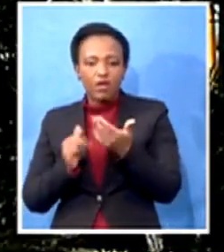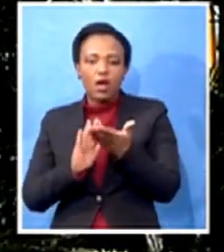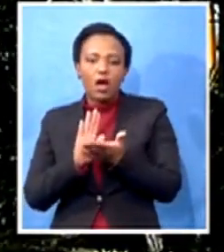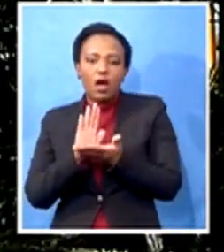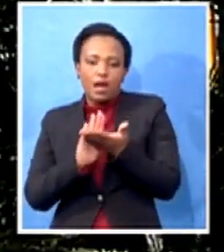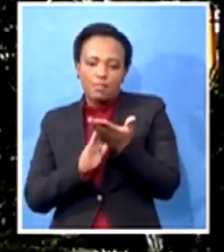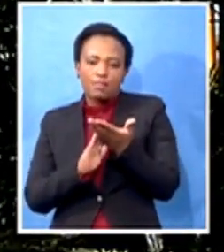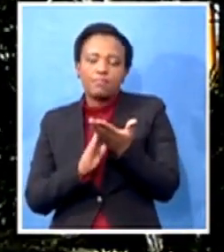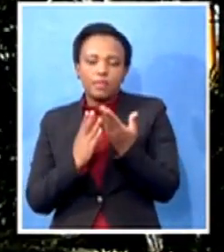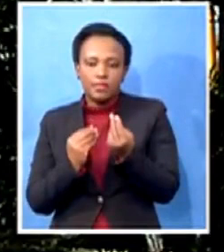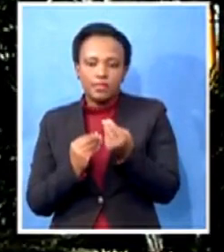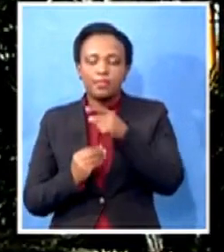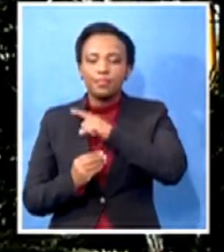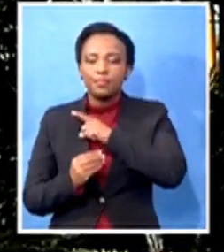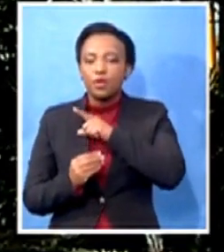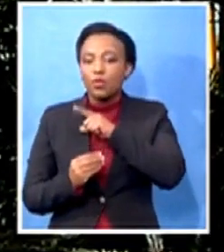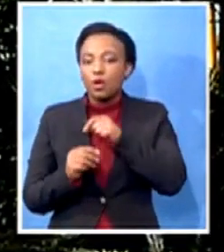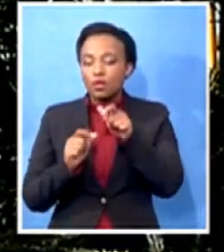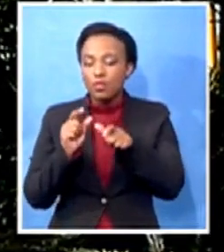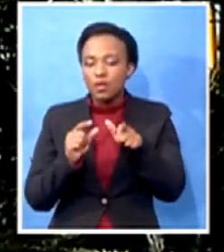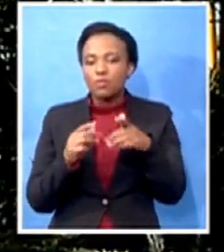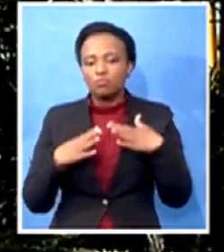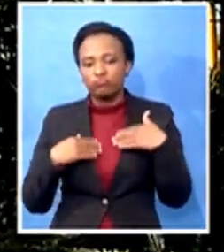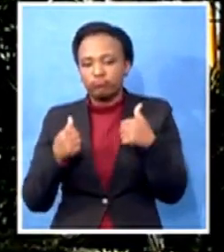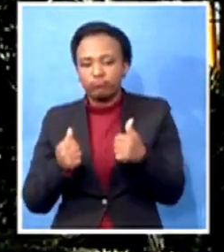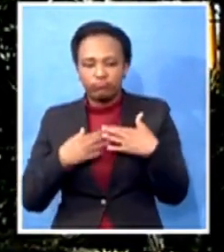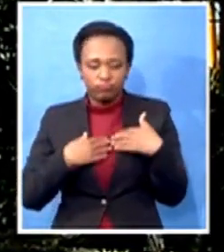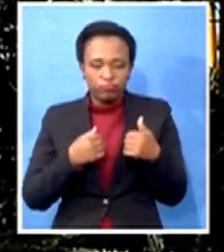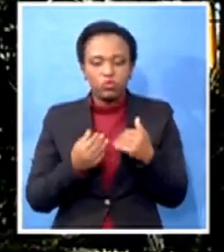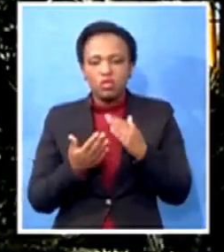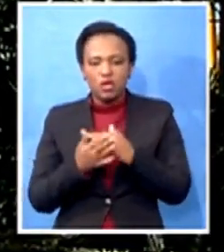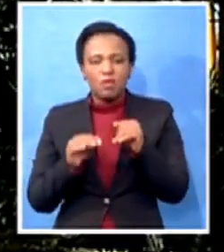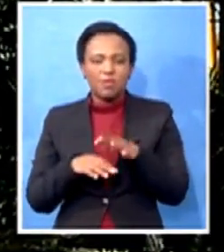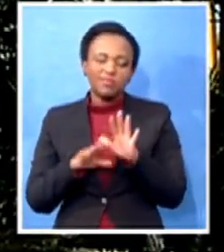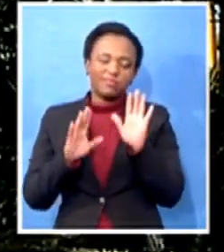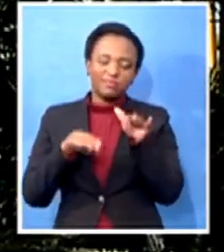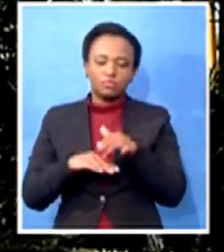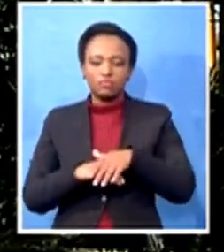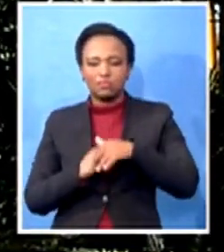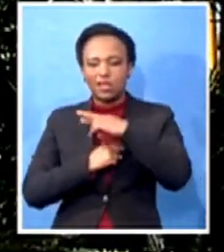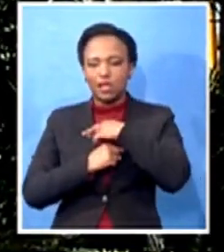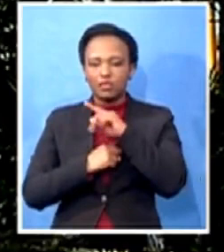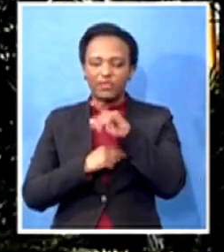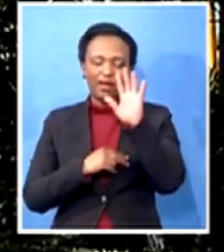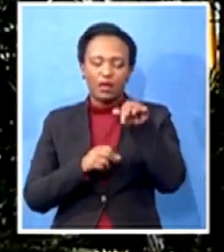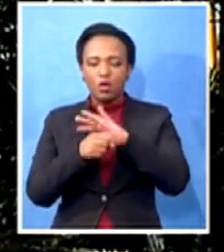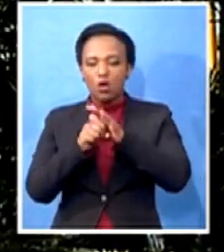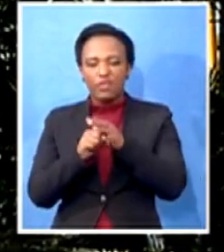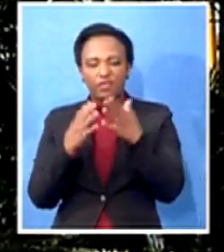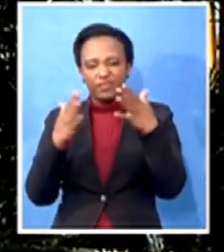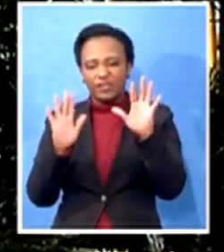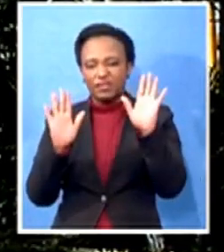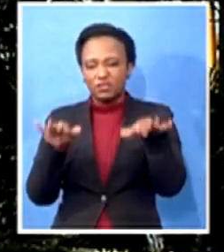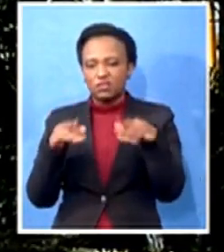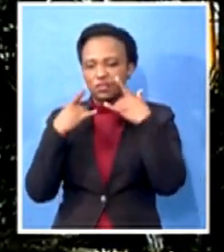are recovering, people are also just relaxing. Kind of like saying, okay, COVID-19 is over, let me not wear a mask, let me go back to business as usual.